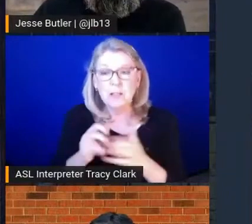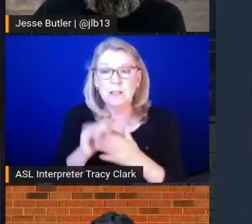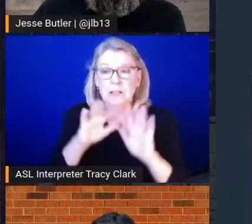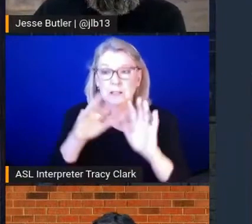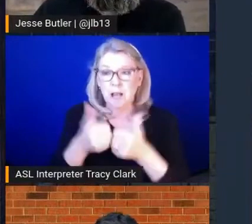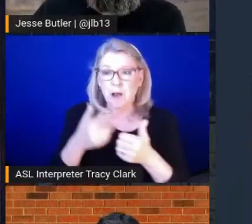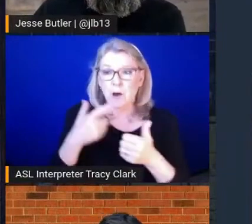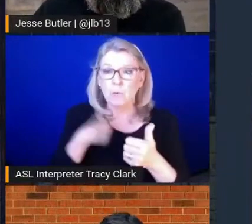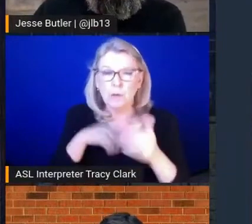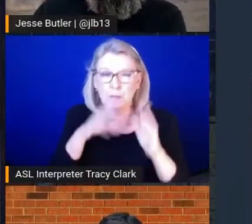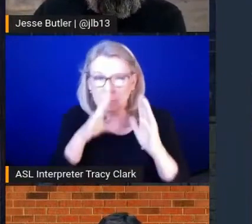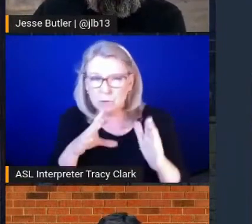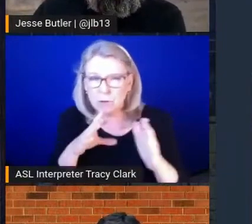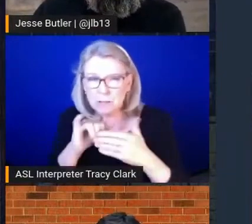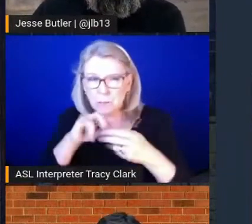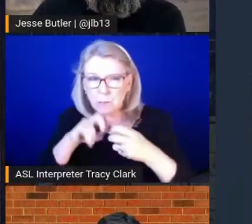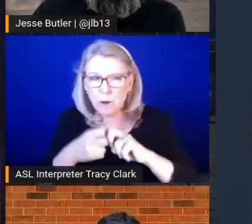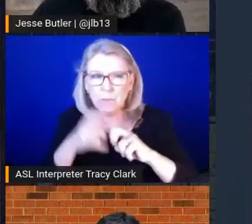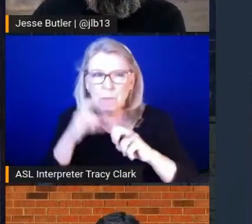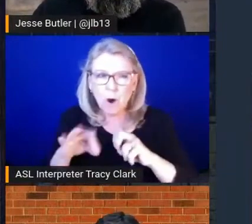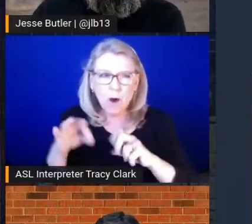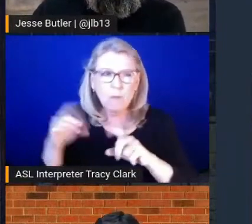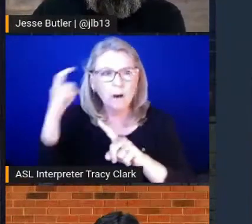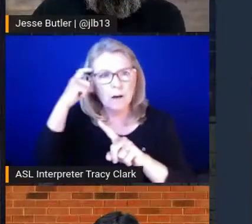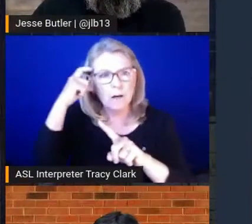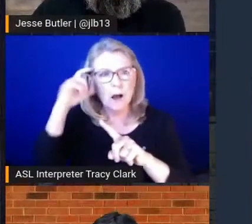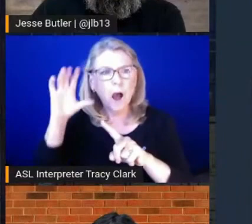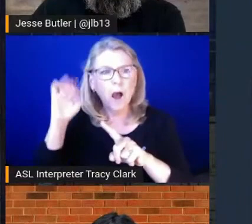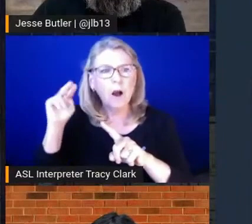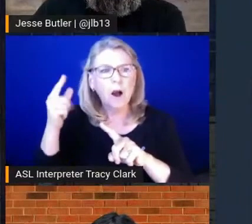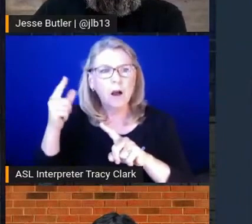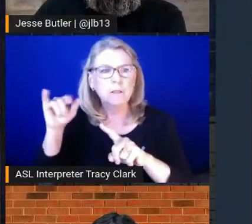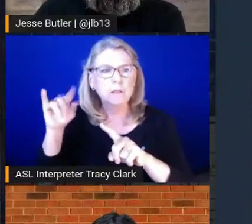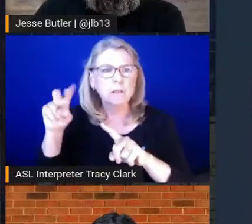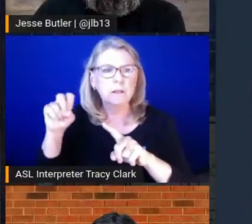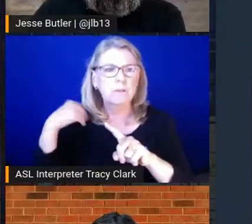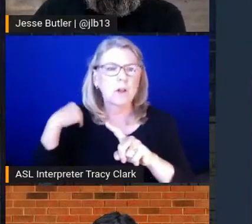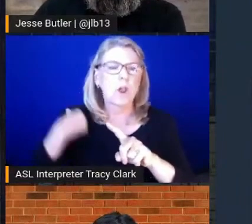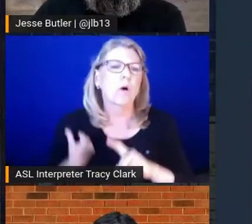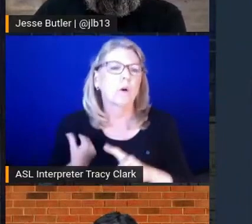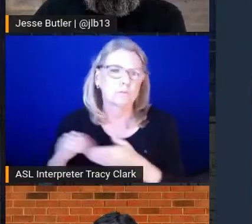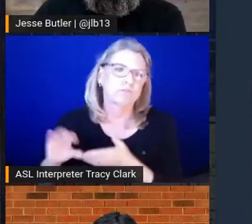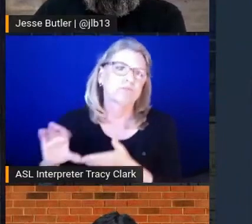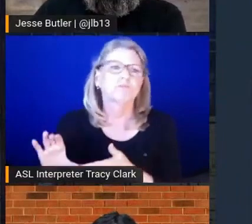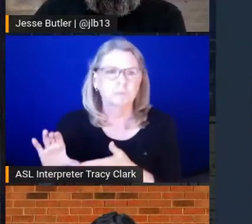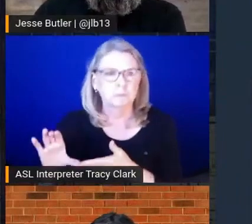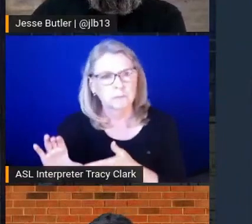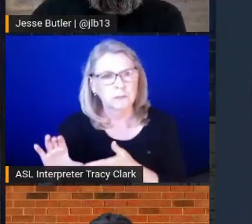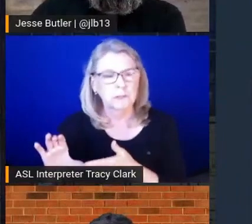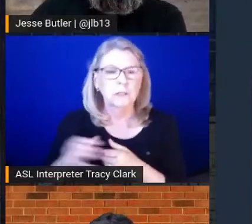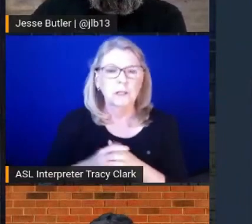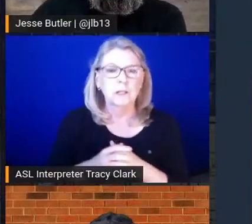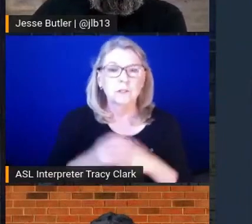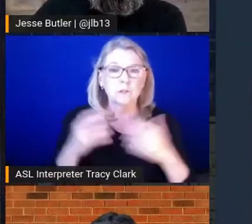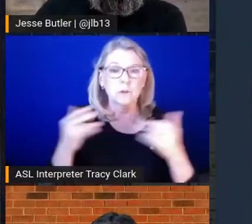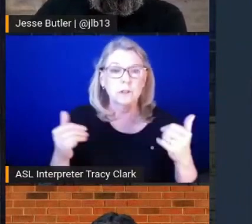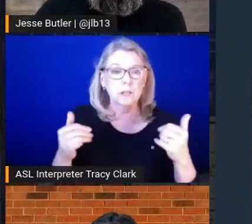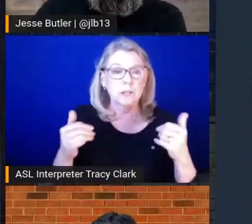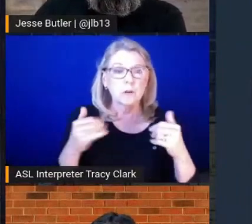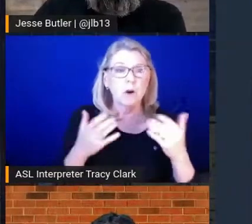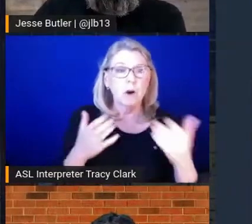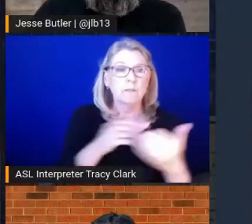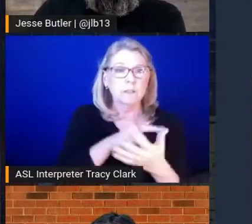load. Okay, so CDK8s itself offers a set of API abstractions called CDK8s